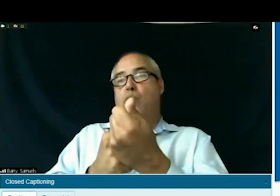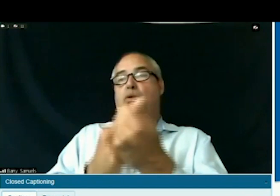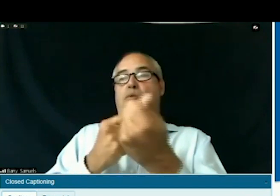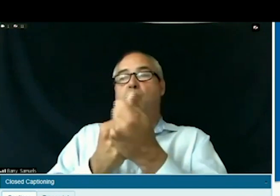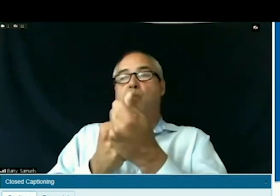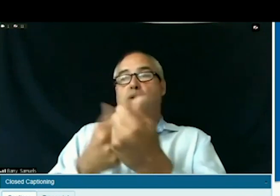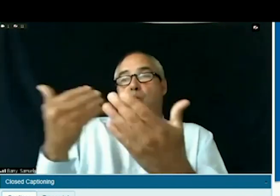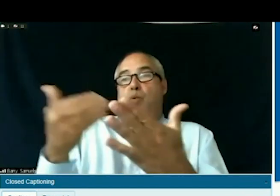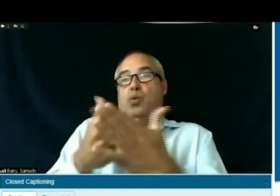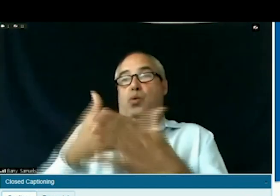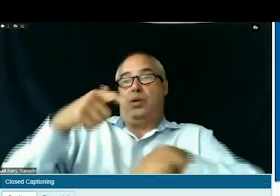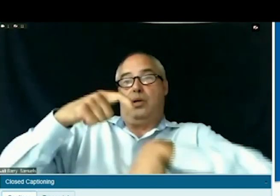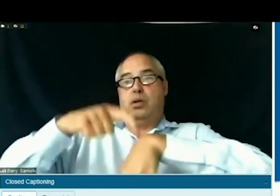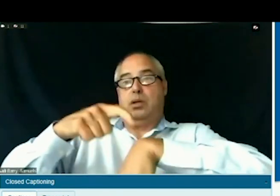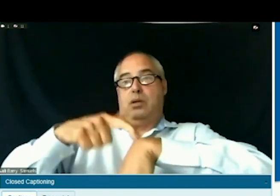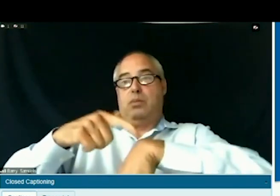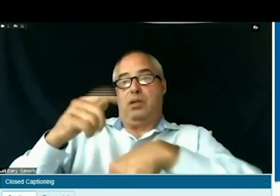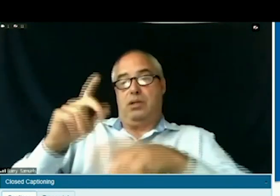era,